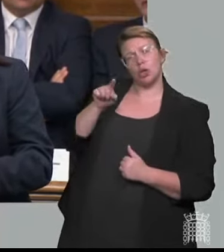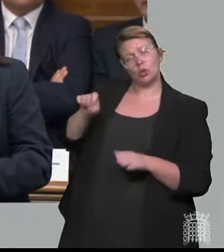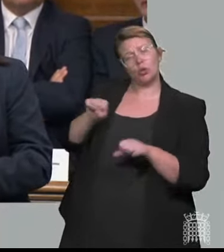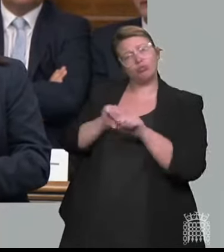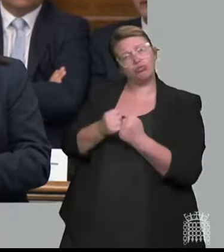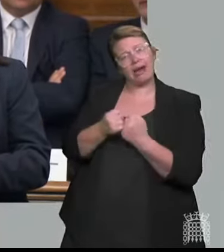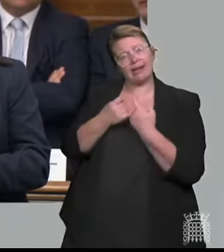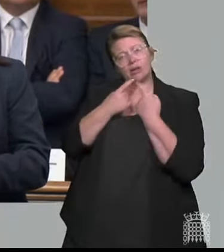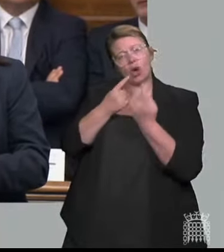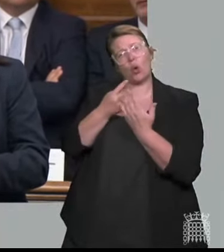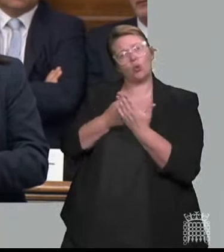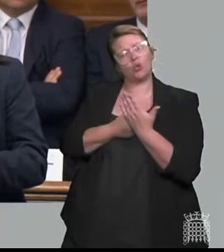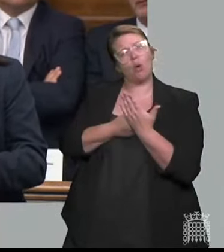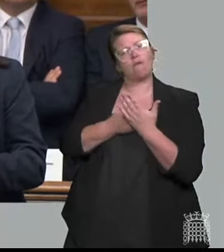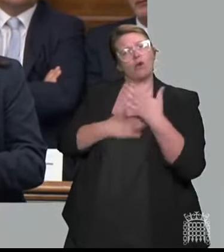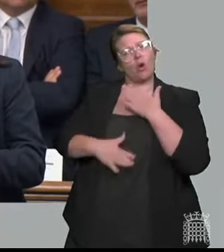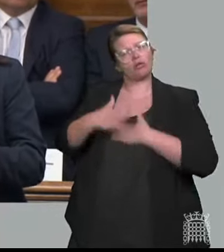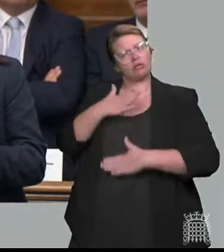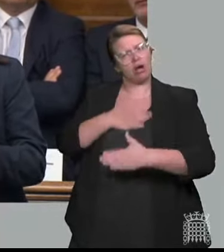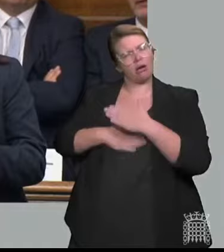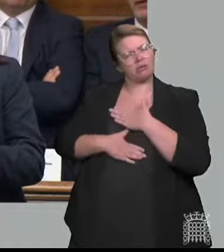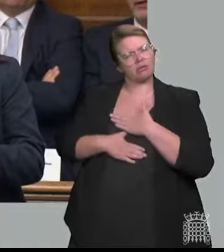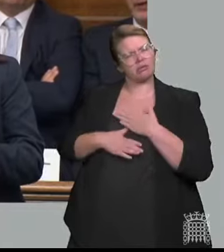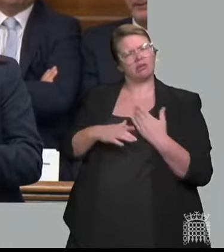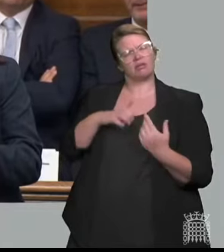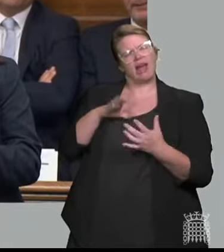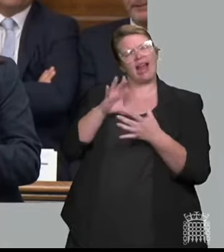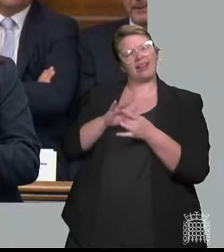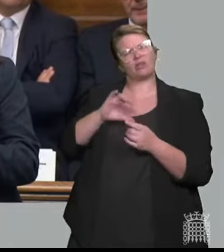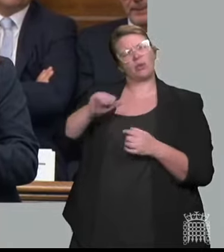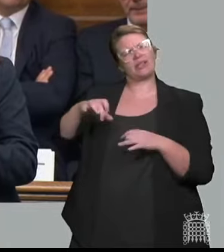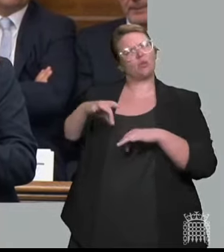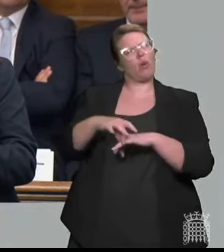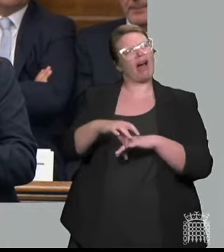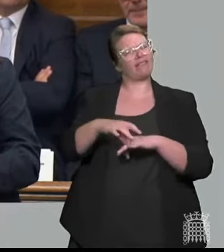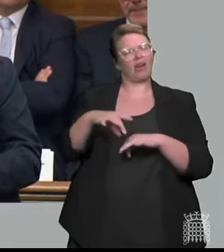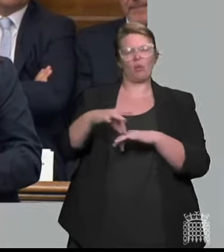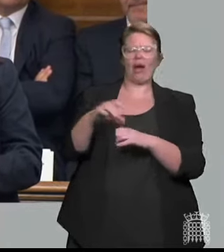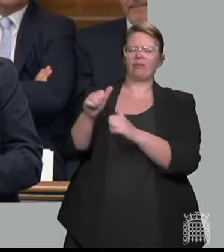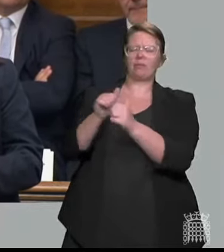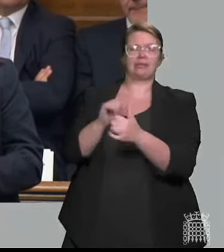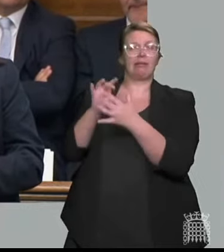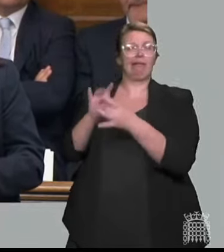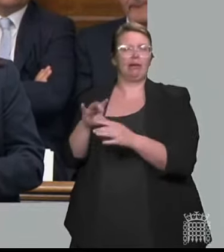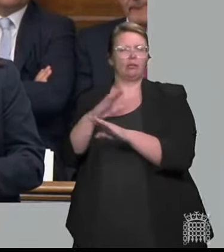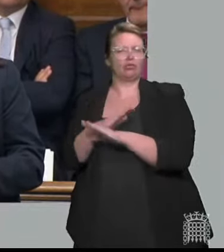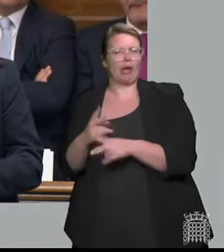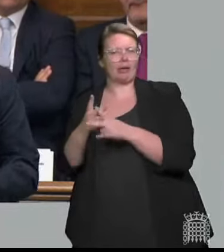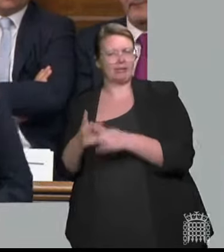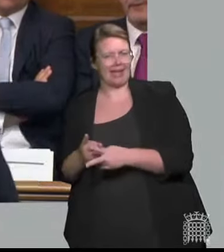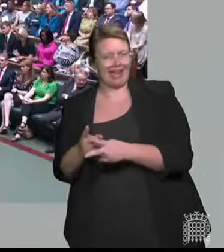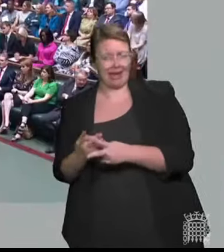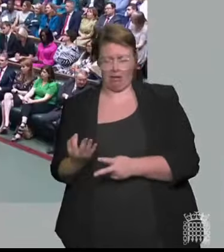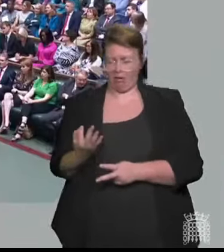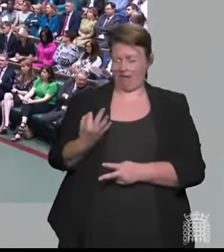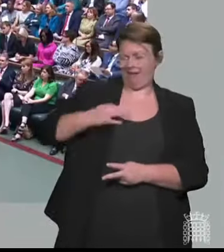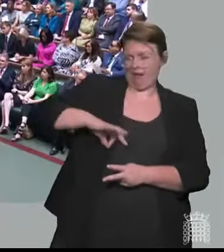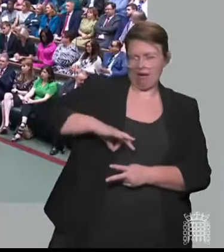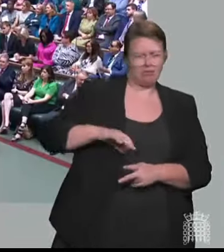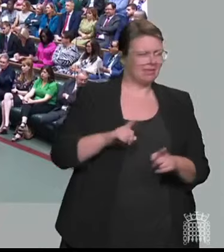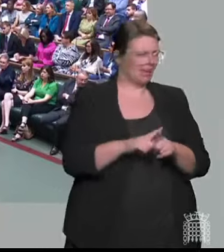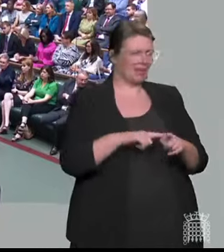failing to declare his wife's shares in a childcare agency which received a monetary boost from measures in his budget?